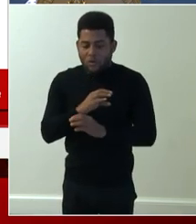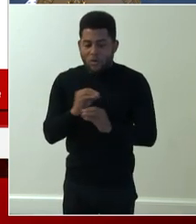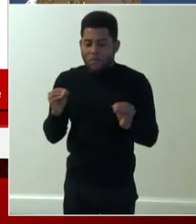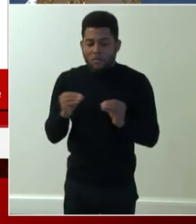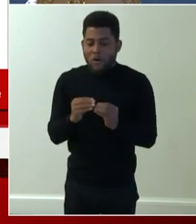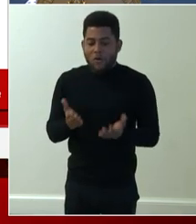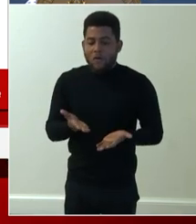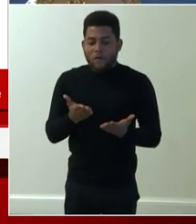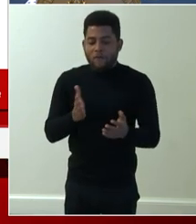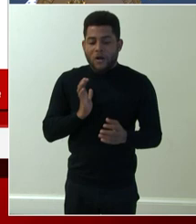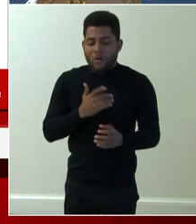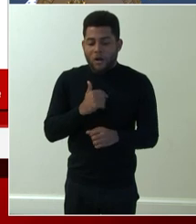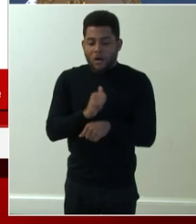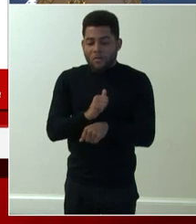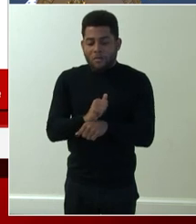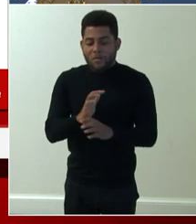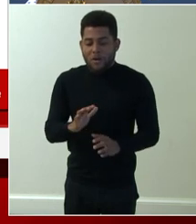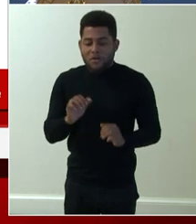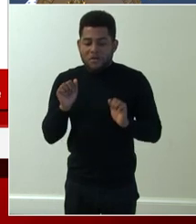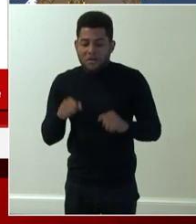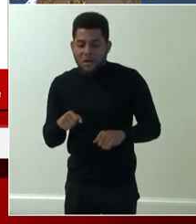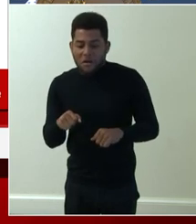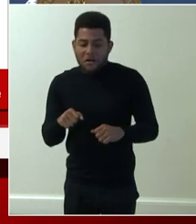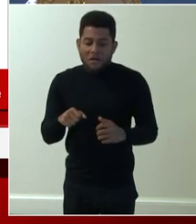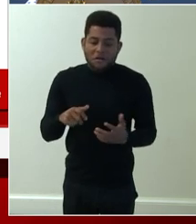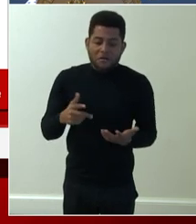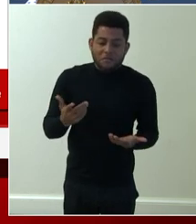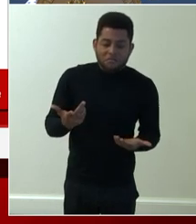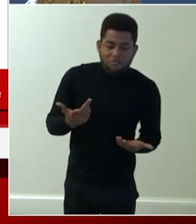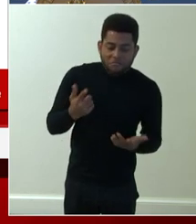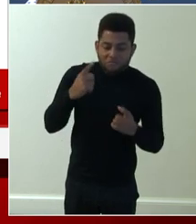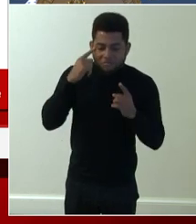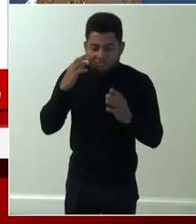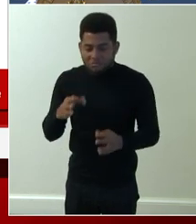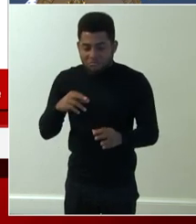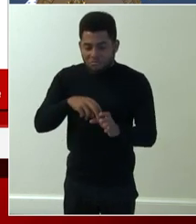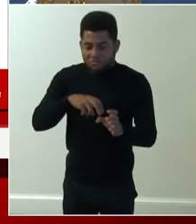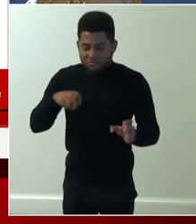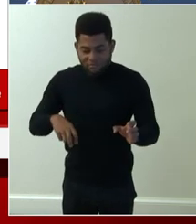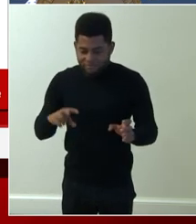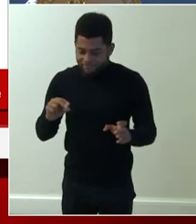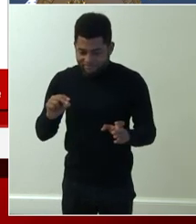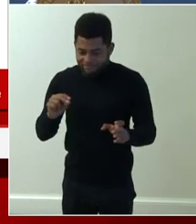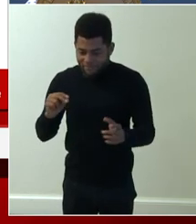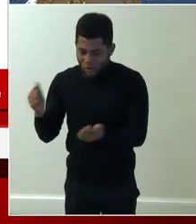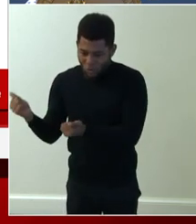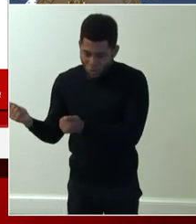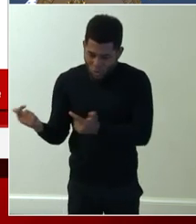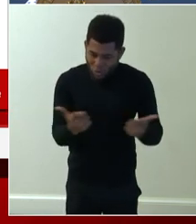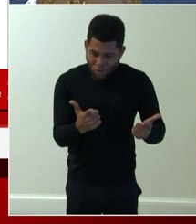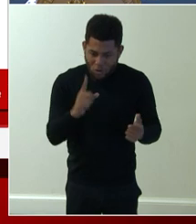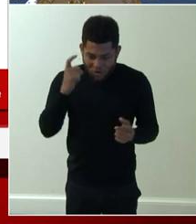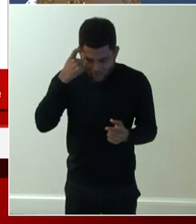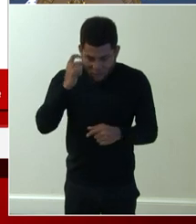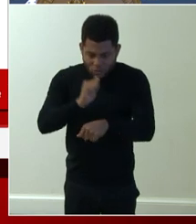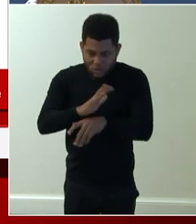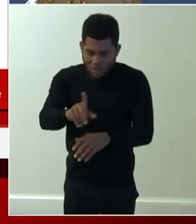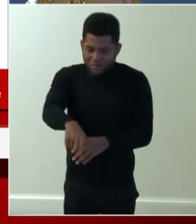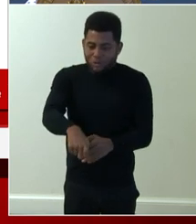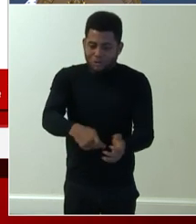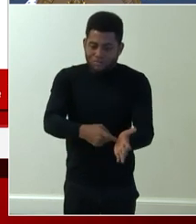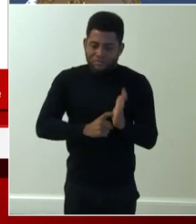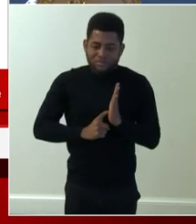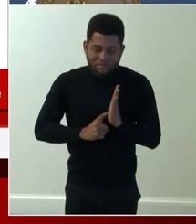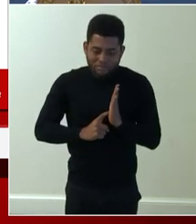our employees the ability to test out of that mandate. We'll, after some